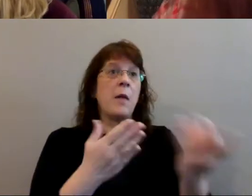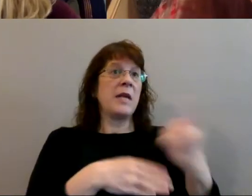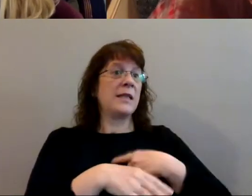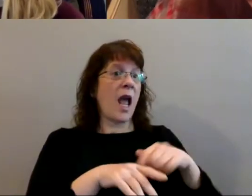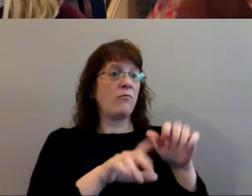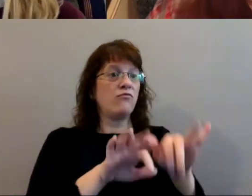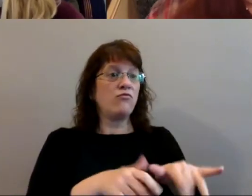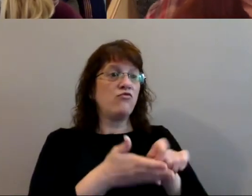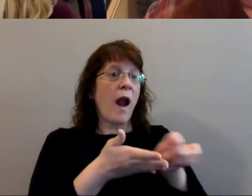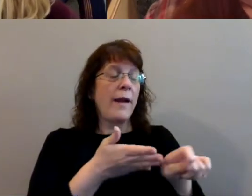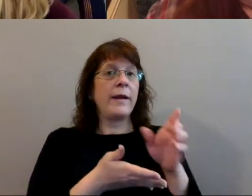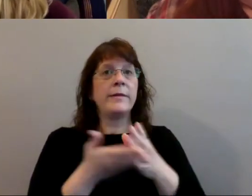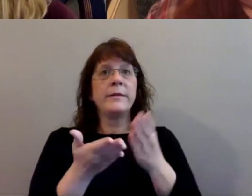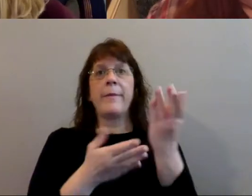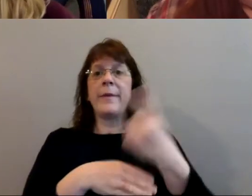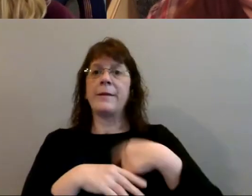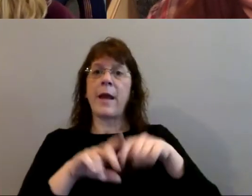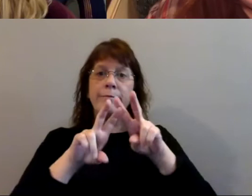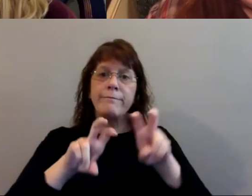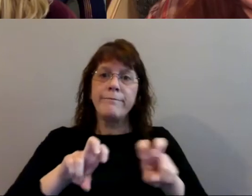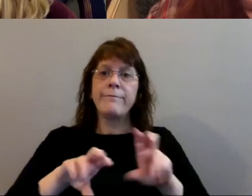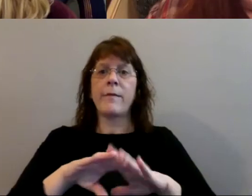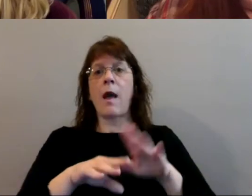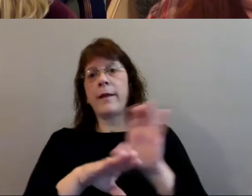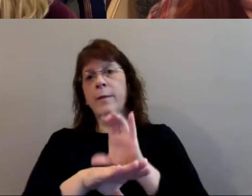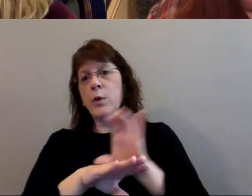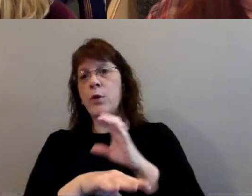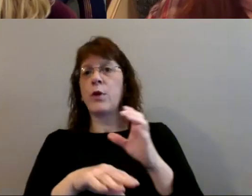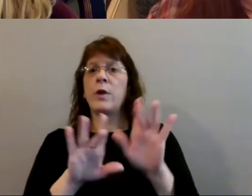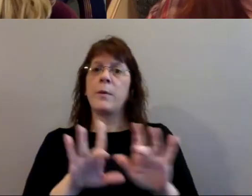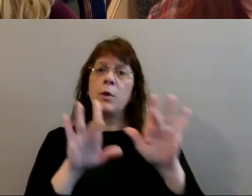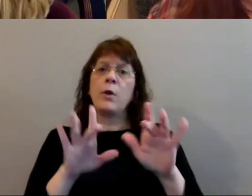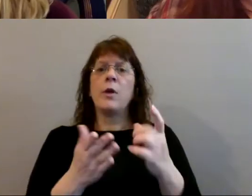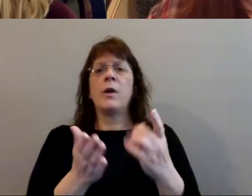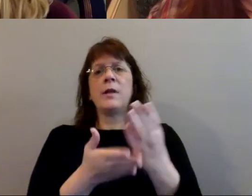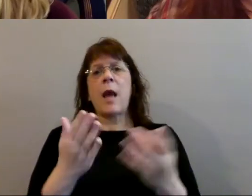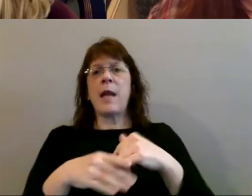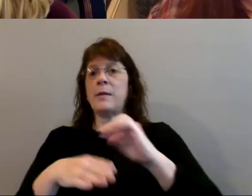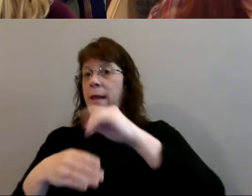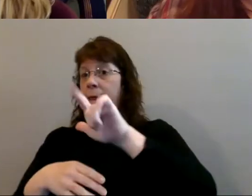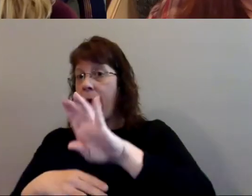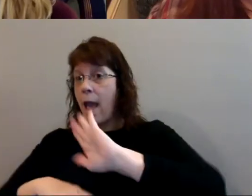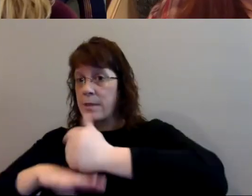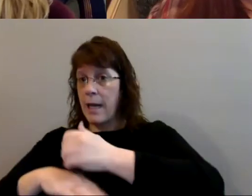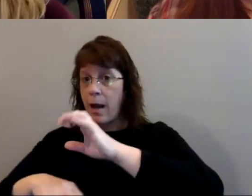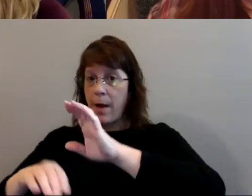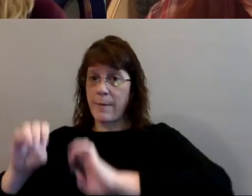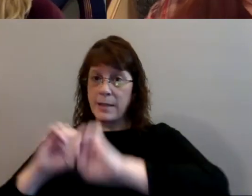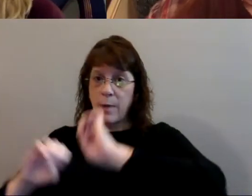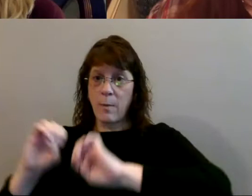days I'm analyzing on the computer, some days I'm in the lab setting up experiments, and then some days maybe I'll be in the